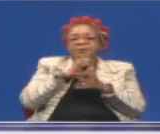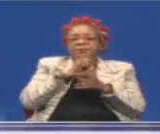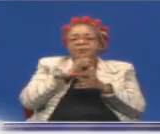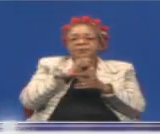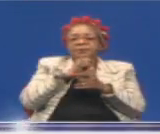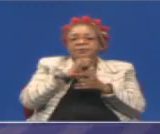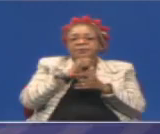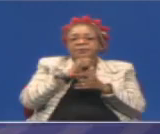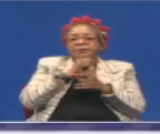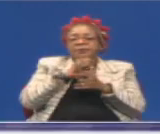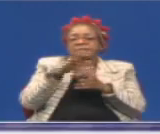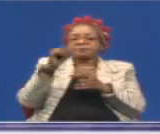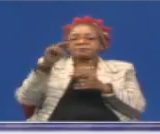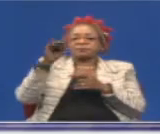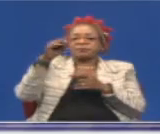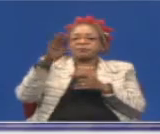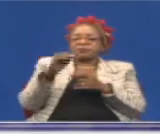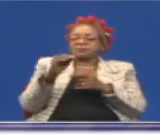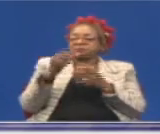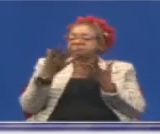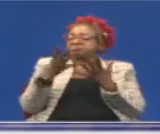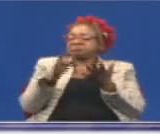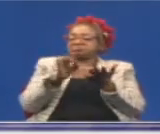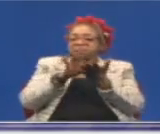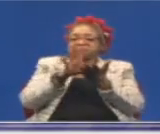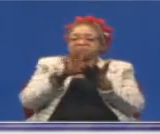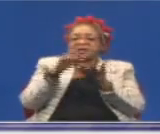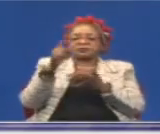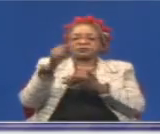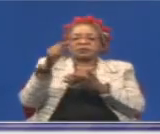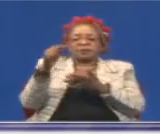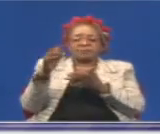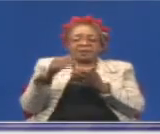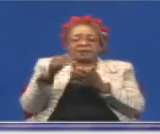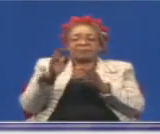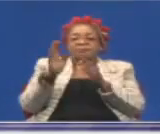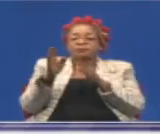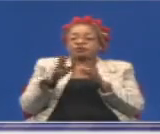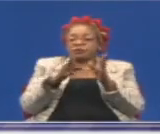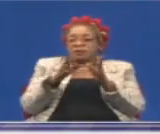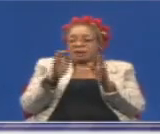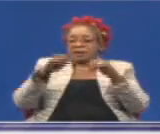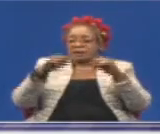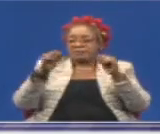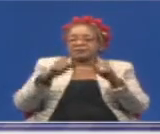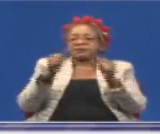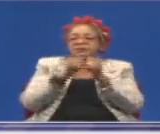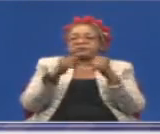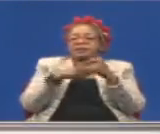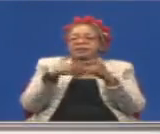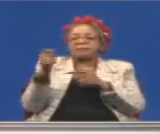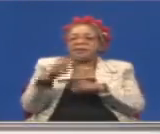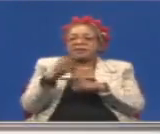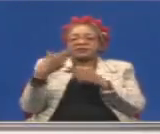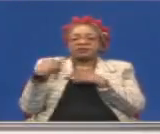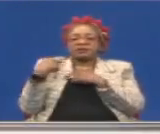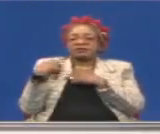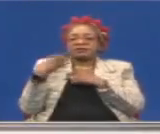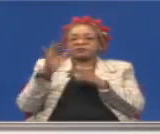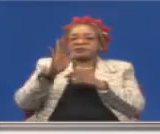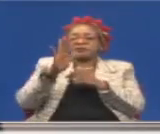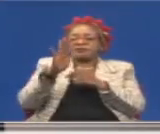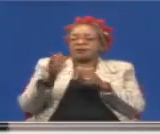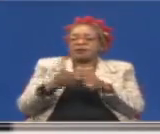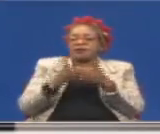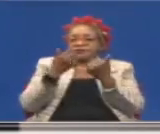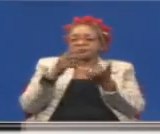And Antonio Conte has left Tottenham by mutual agreement after 16 months in charge. His departure comes after he called